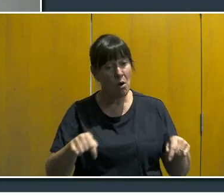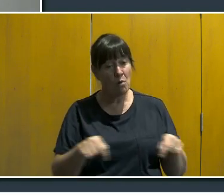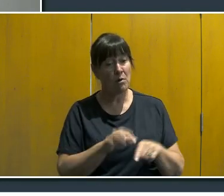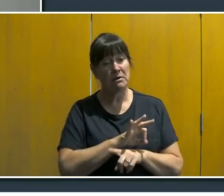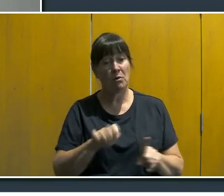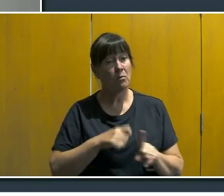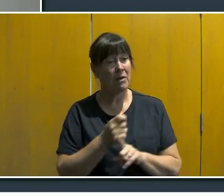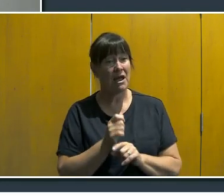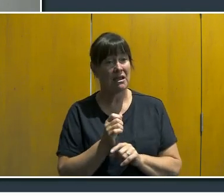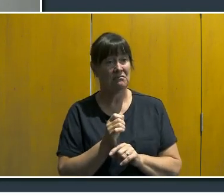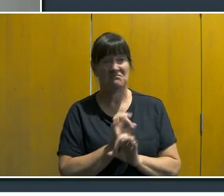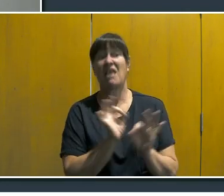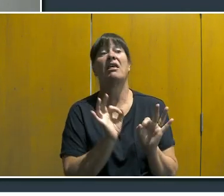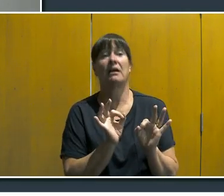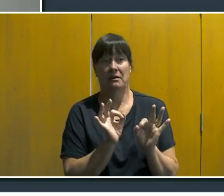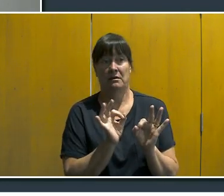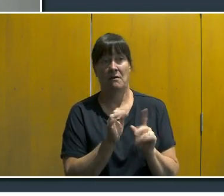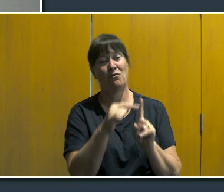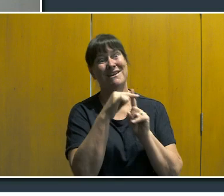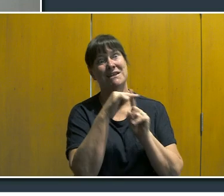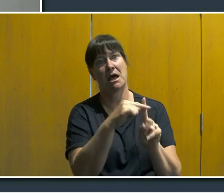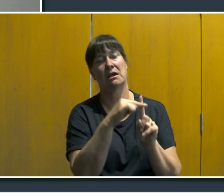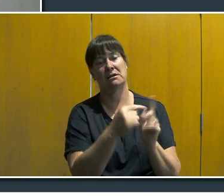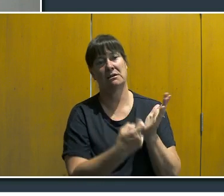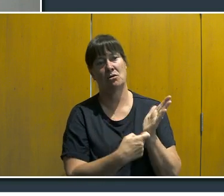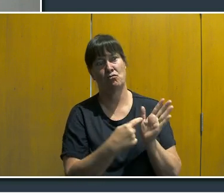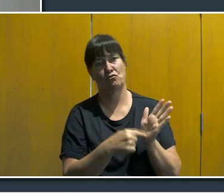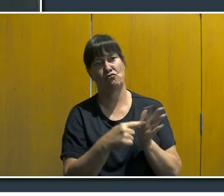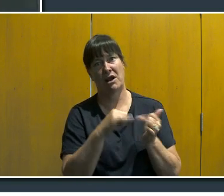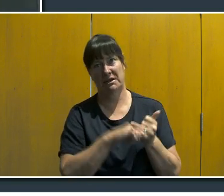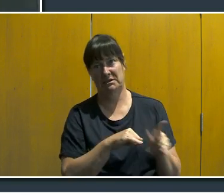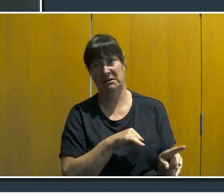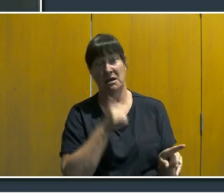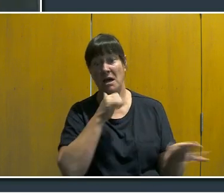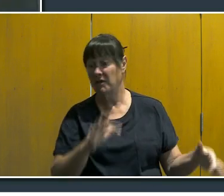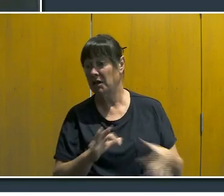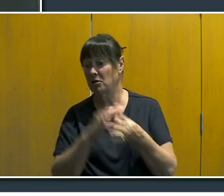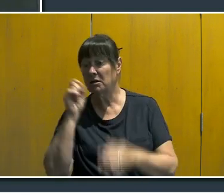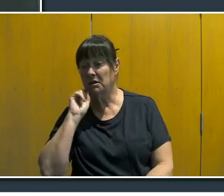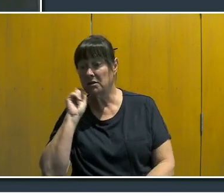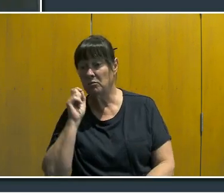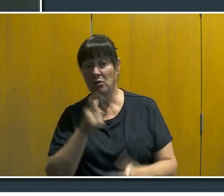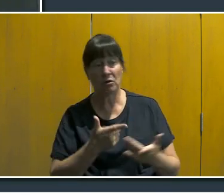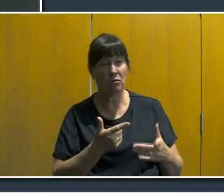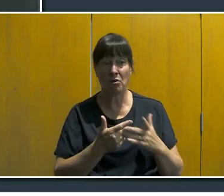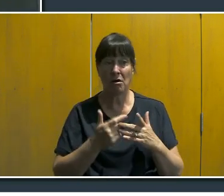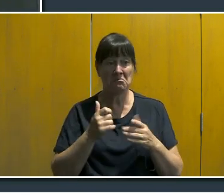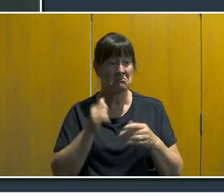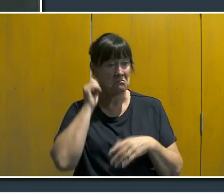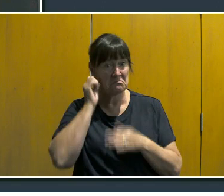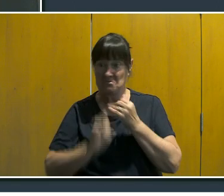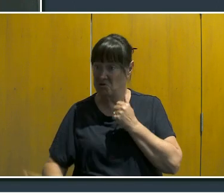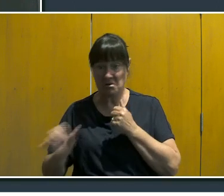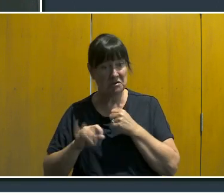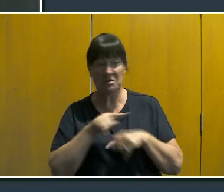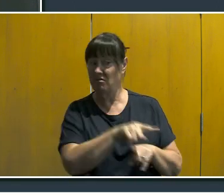anything, Yeah. zero in terms of those targeted rates, if they're not connected or close enough to be connected. So,